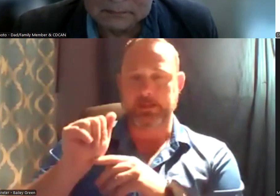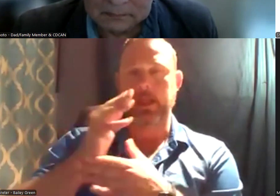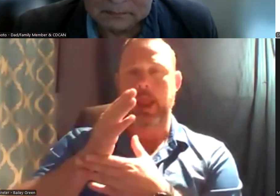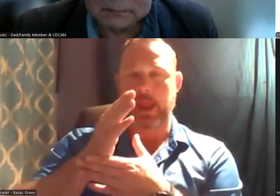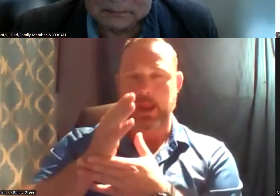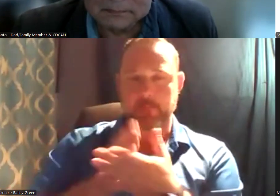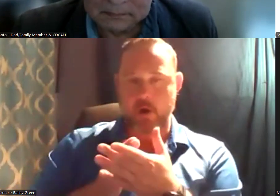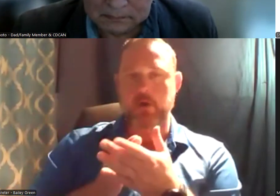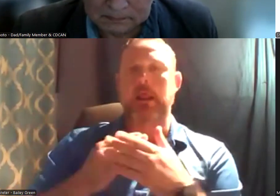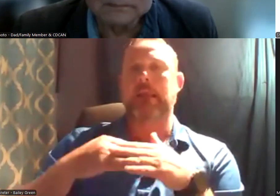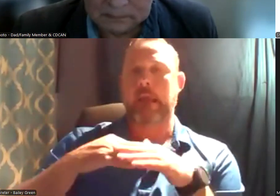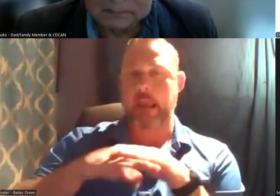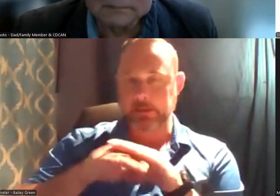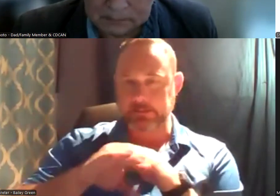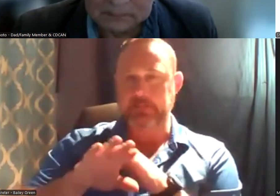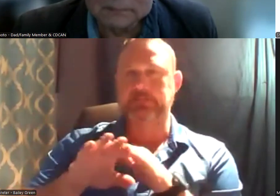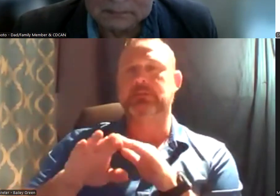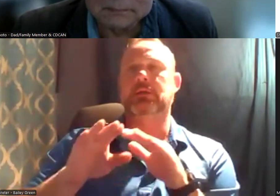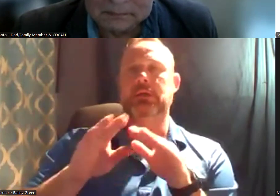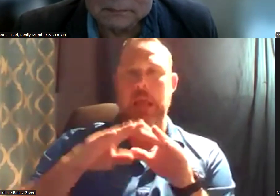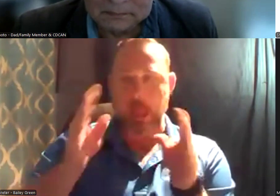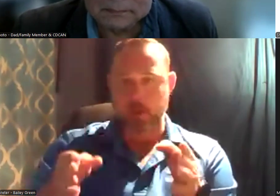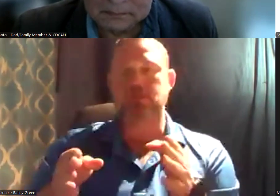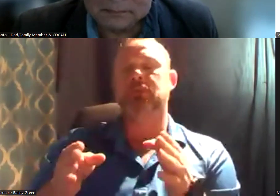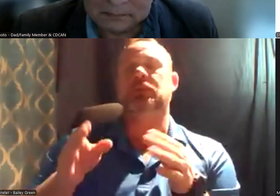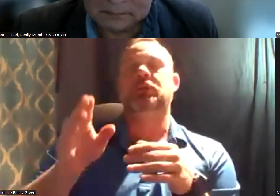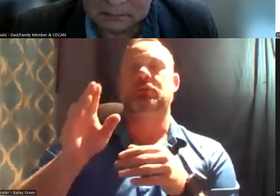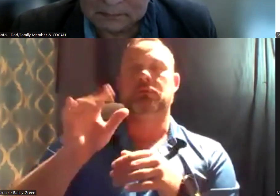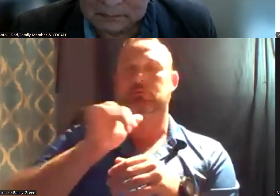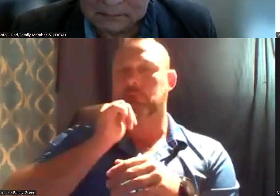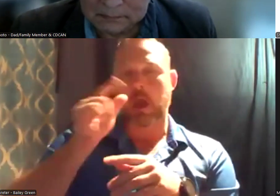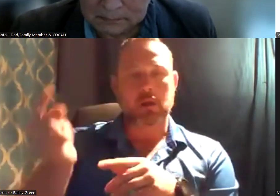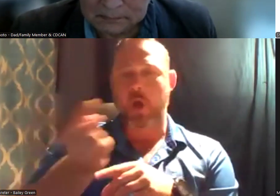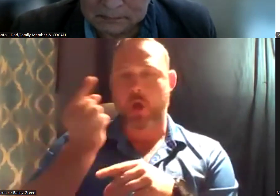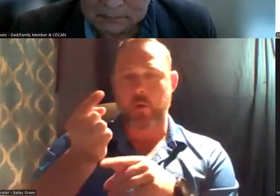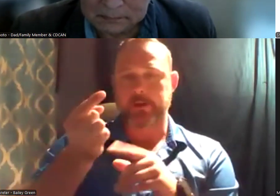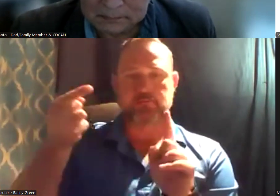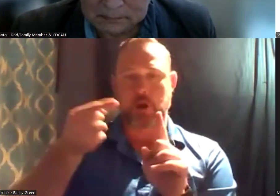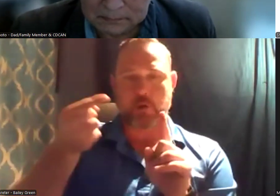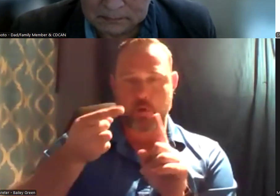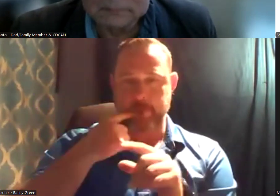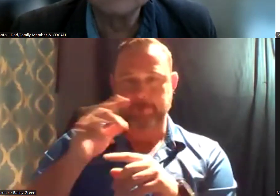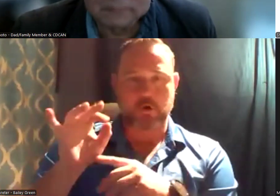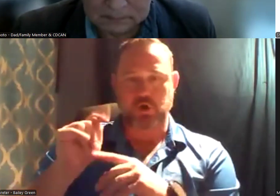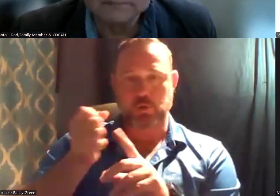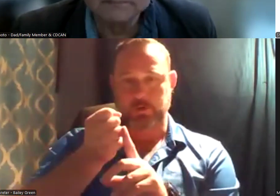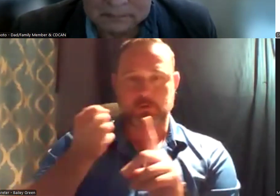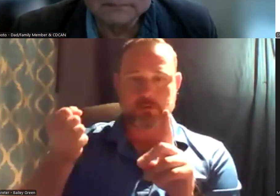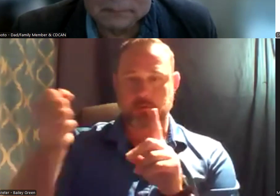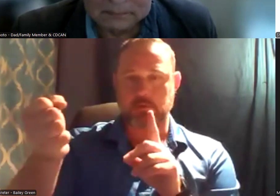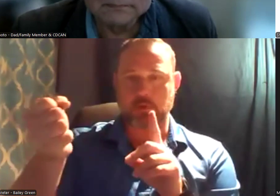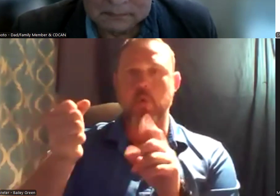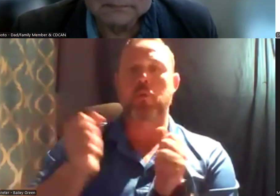and accessing housing units and things like that, it's not always a priority for that unit to go to somebody with